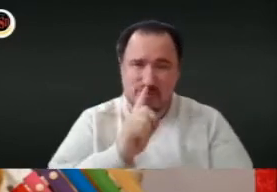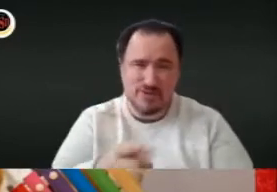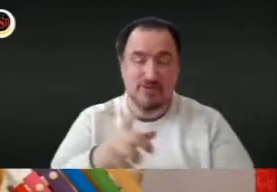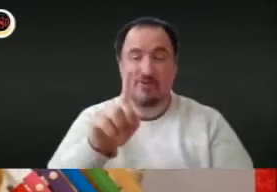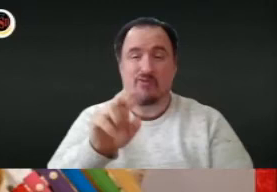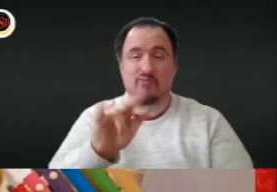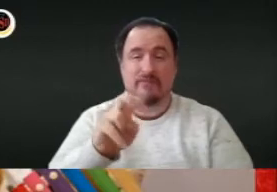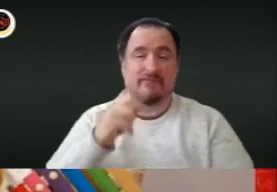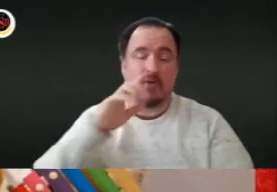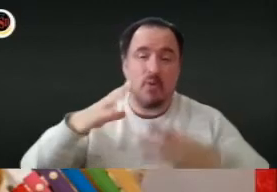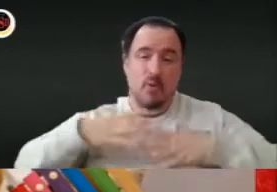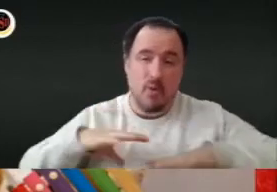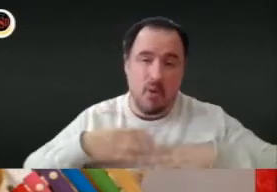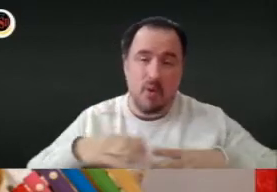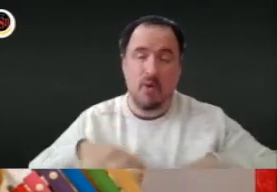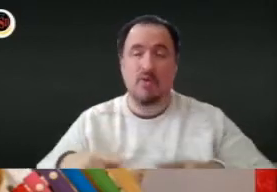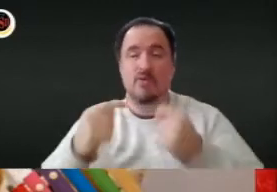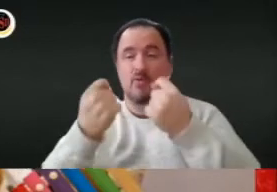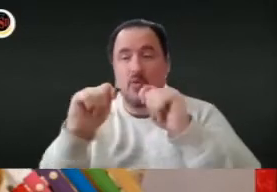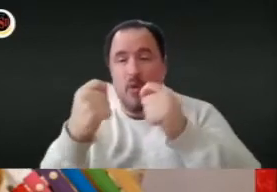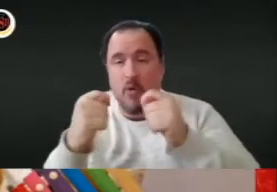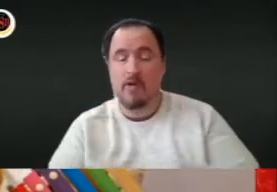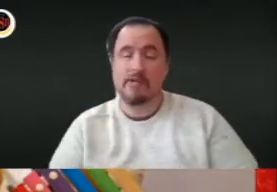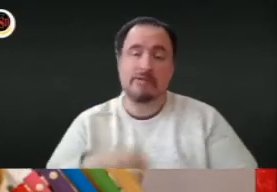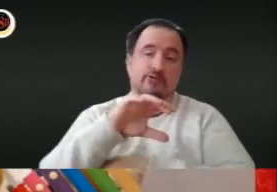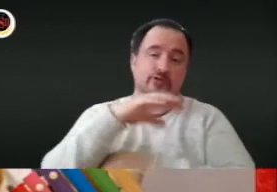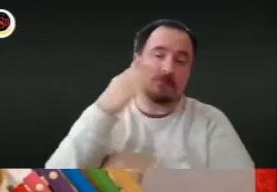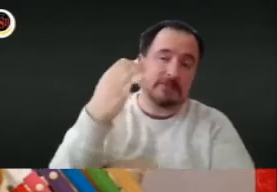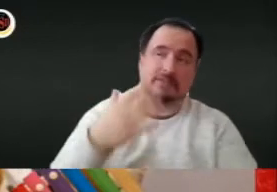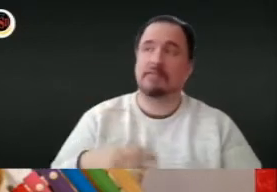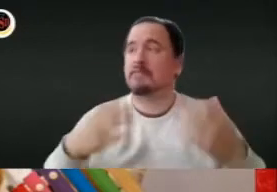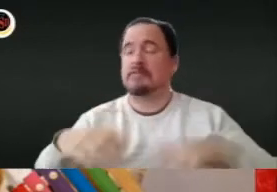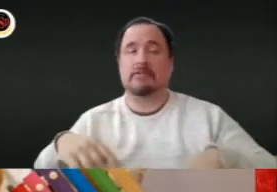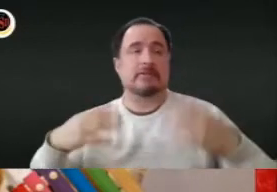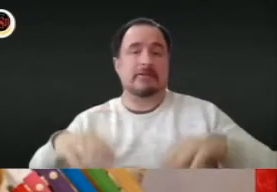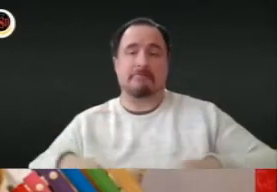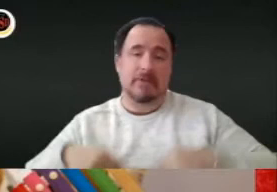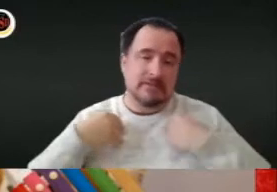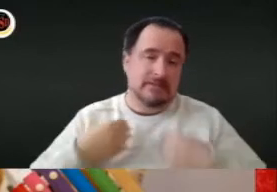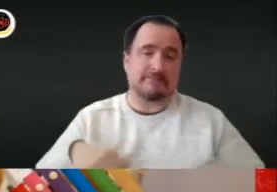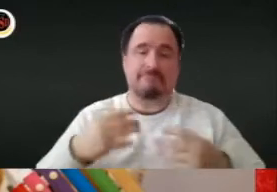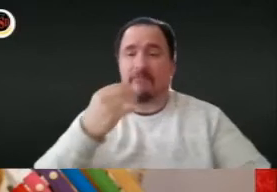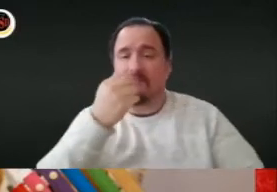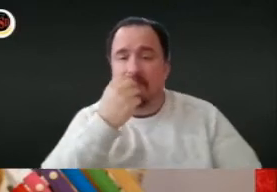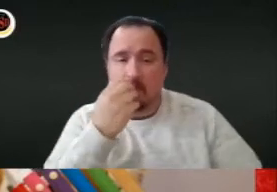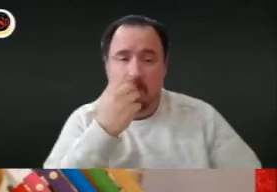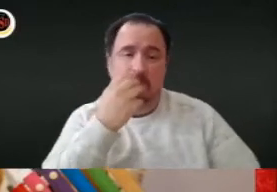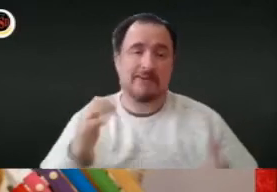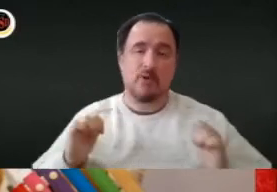most, that's great. Like a clothing drive, a toy drive, Christmas, blankets,